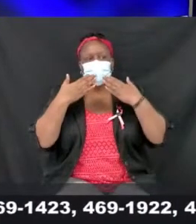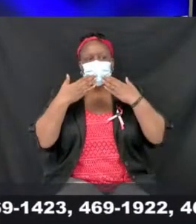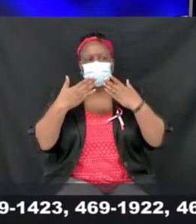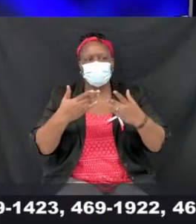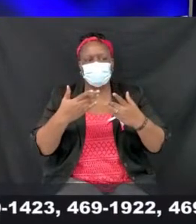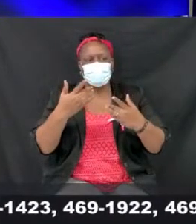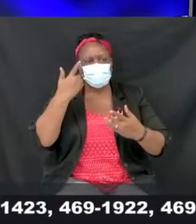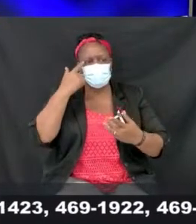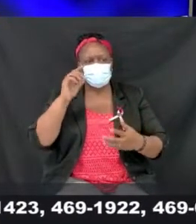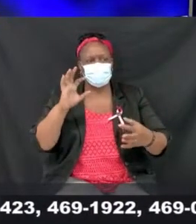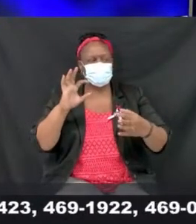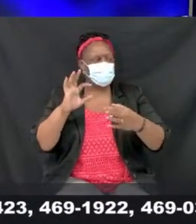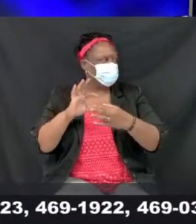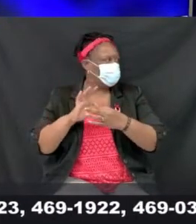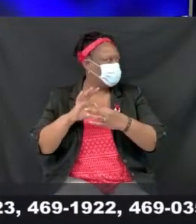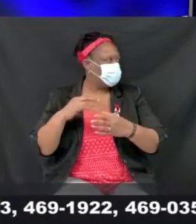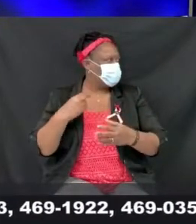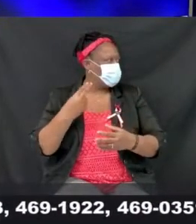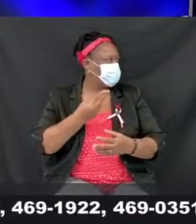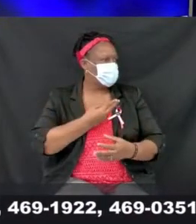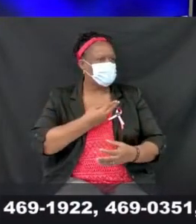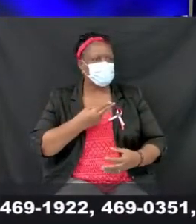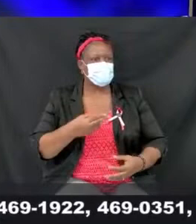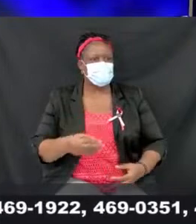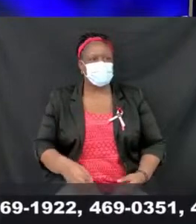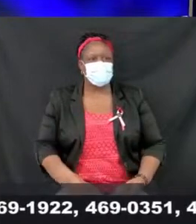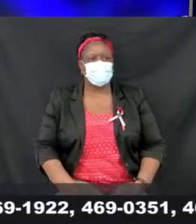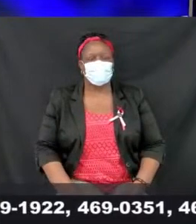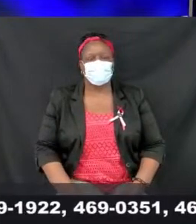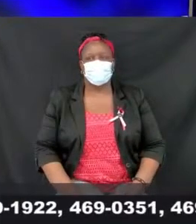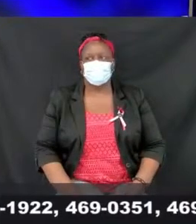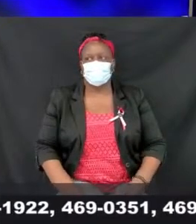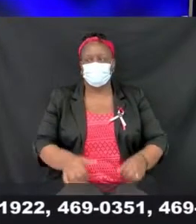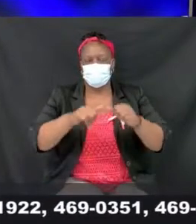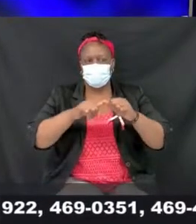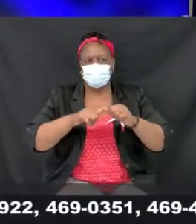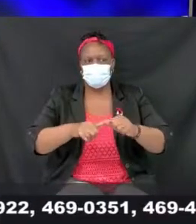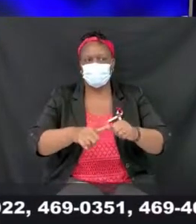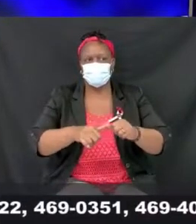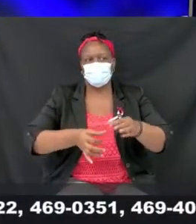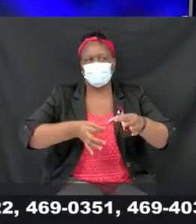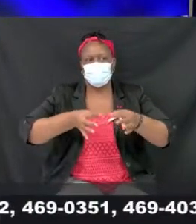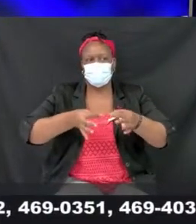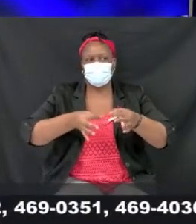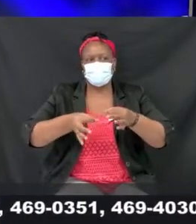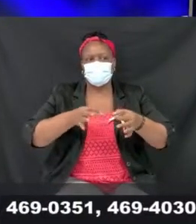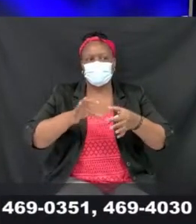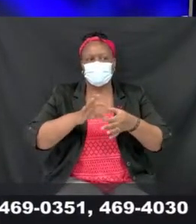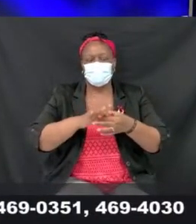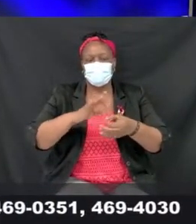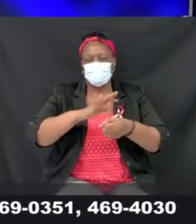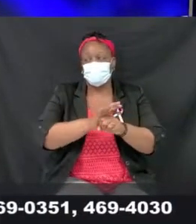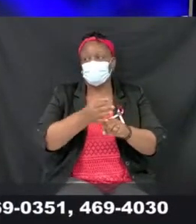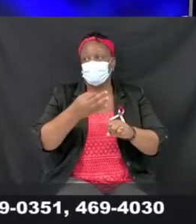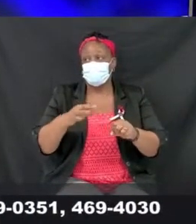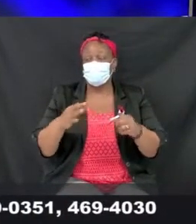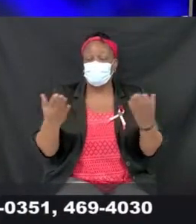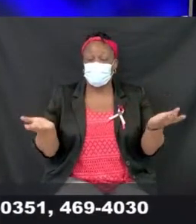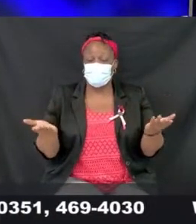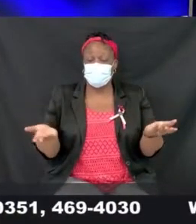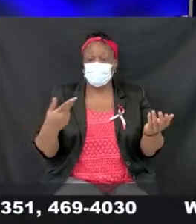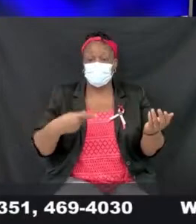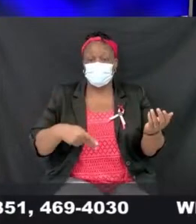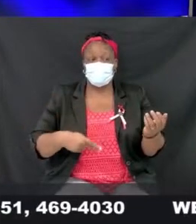joining us as we continue with the management of the COVID-19 pandemic here